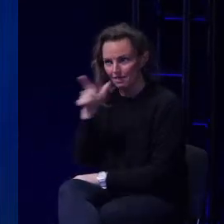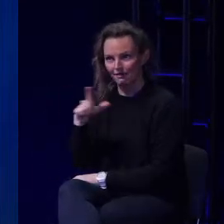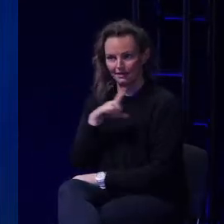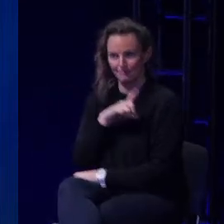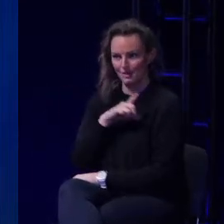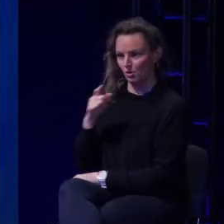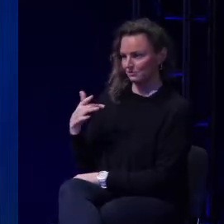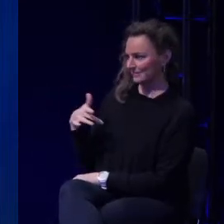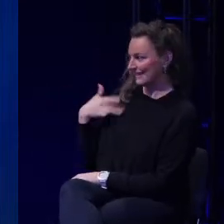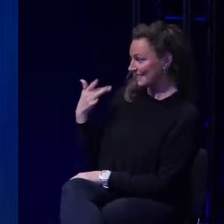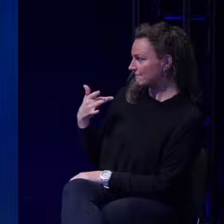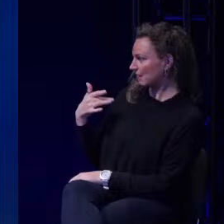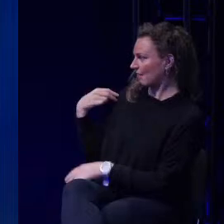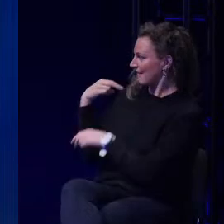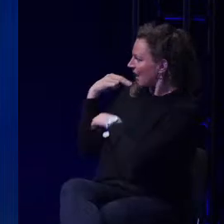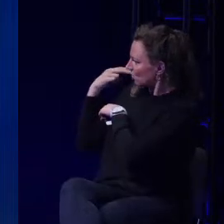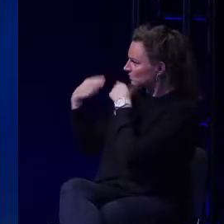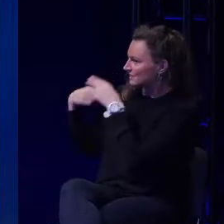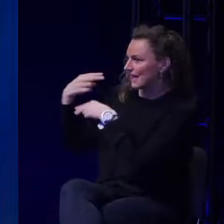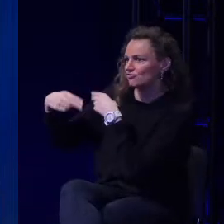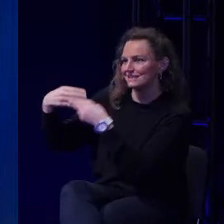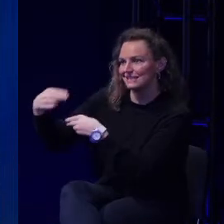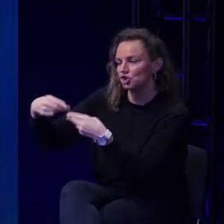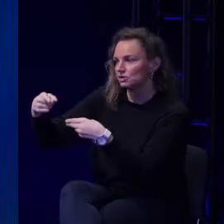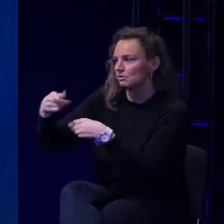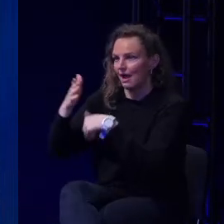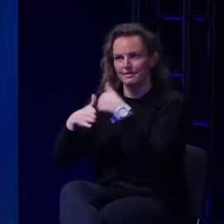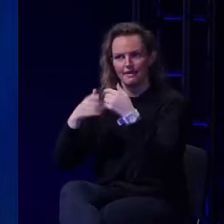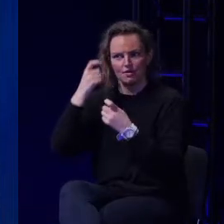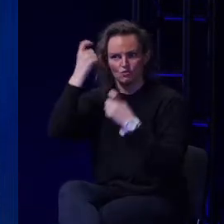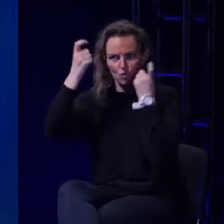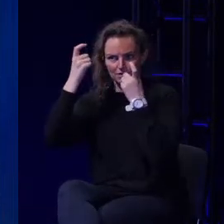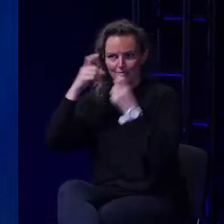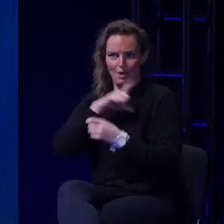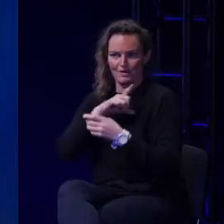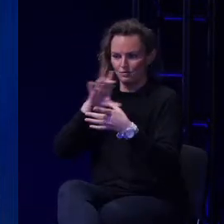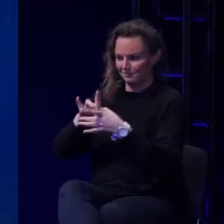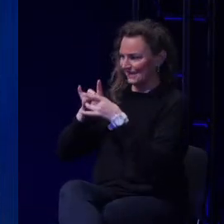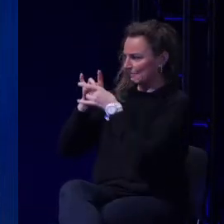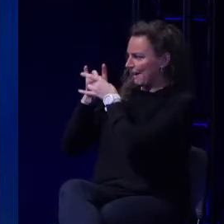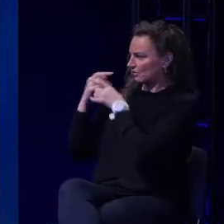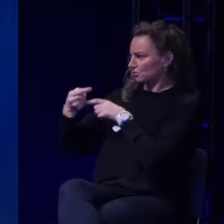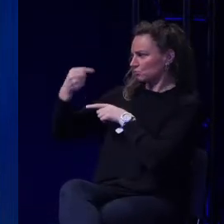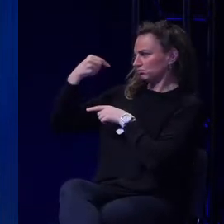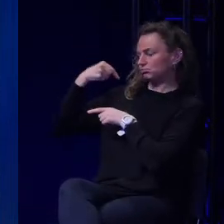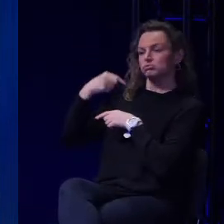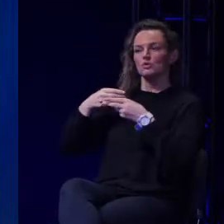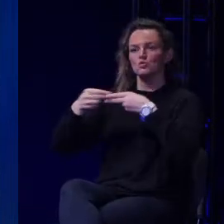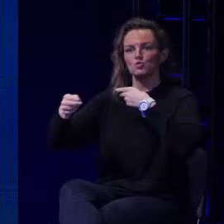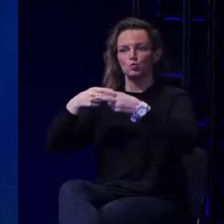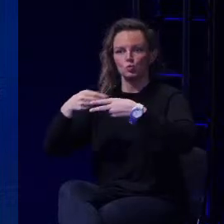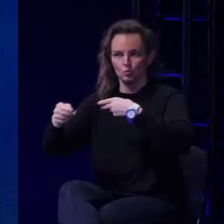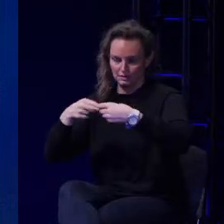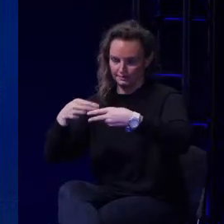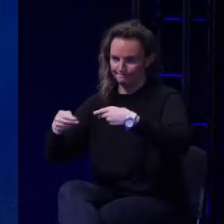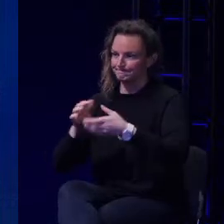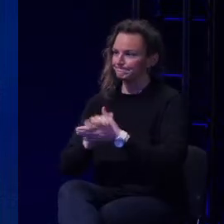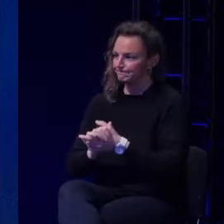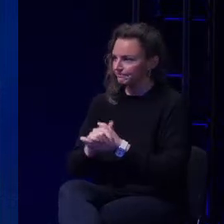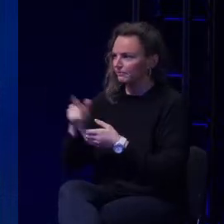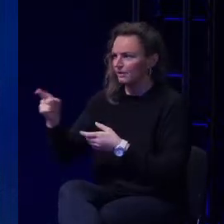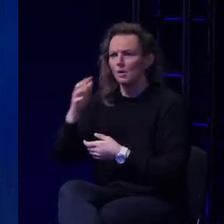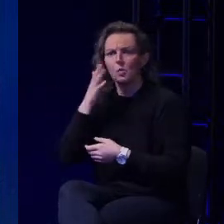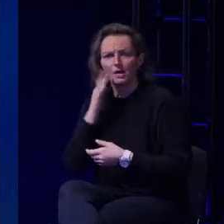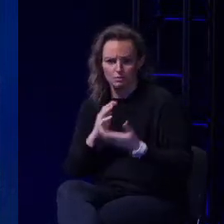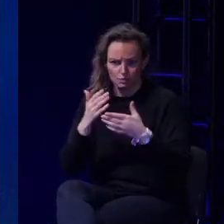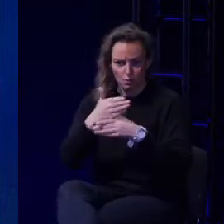in an area which I'd never even considered, which was news initially. And as I was doing all this stuff in